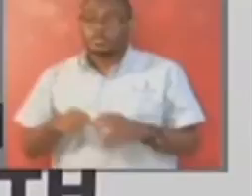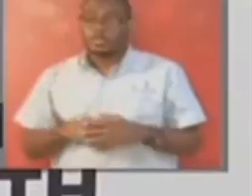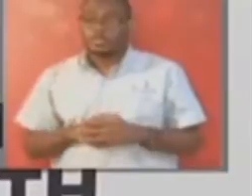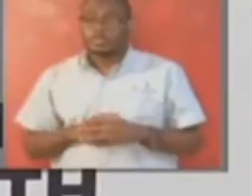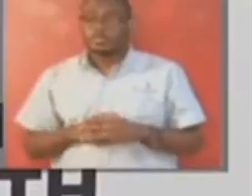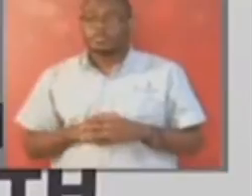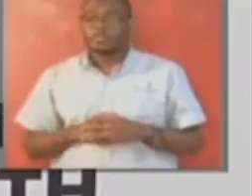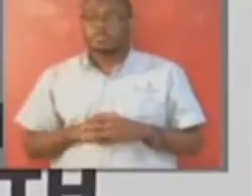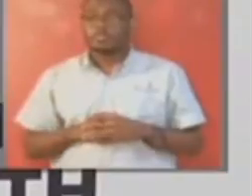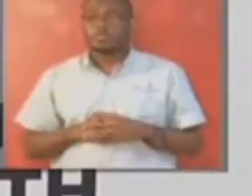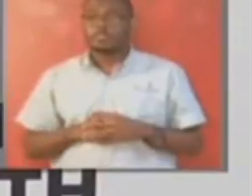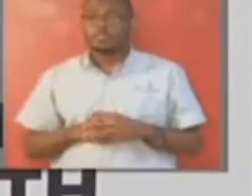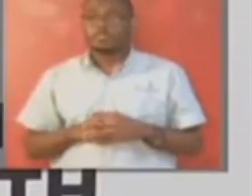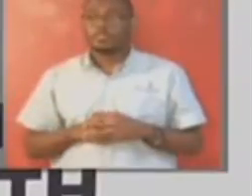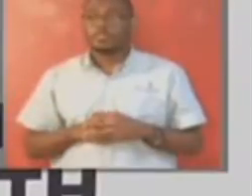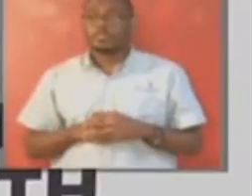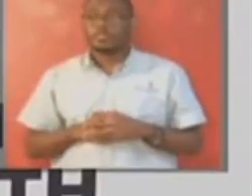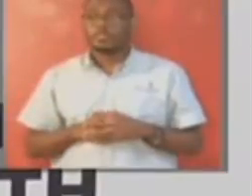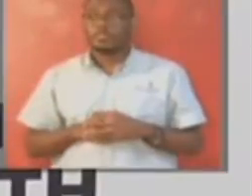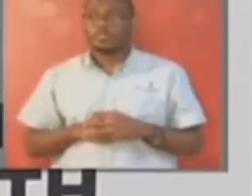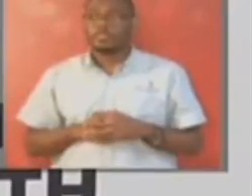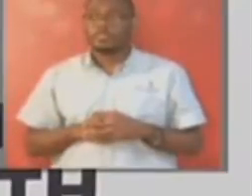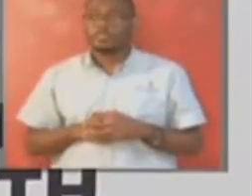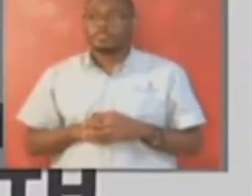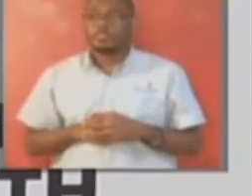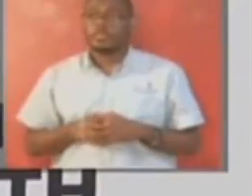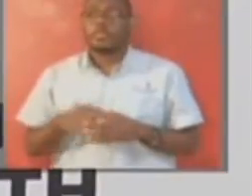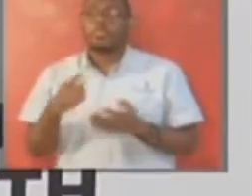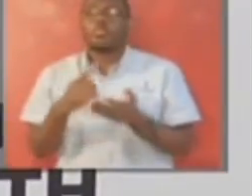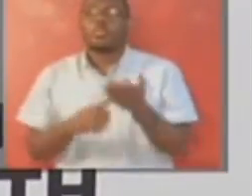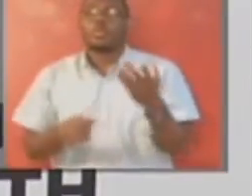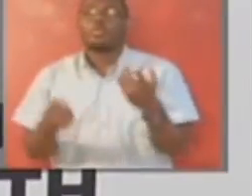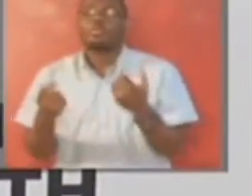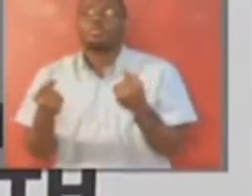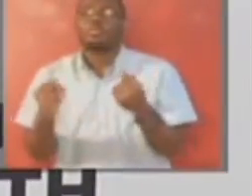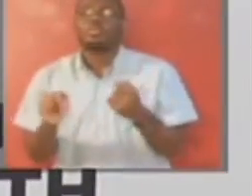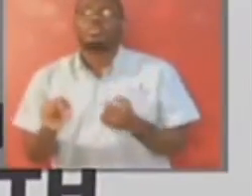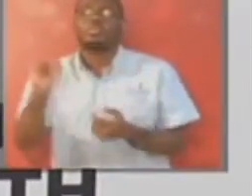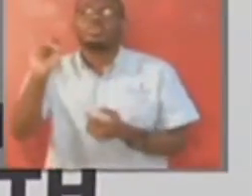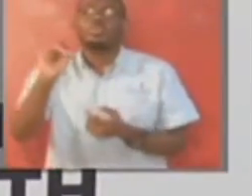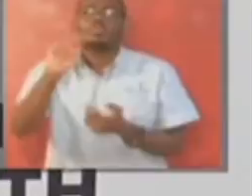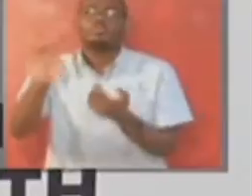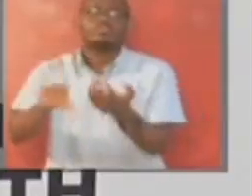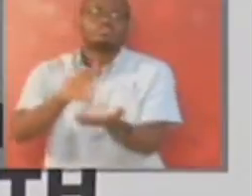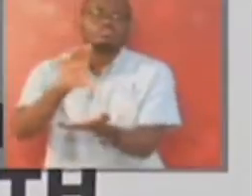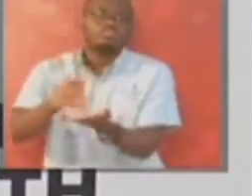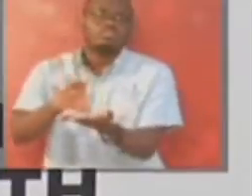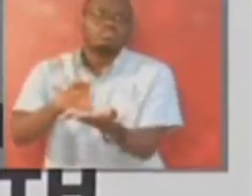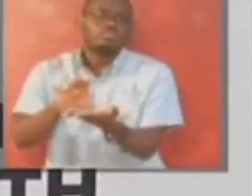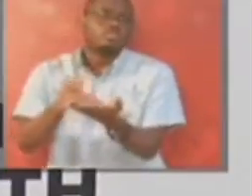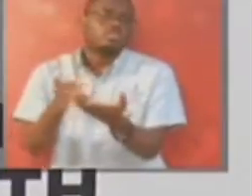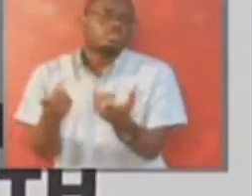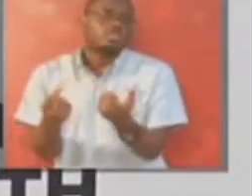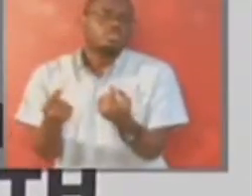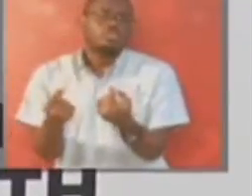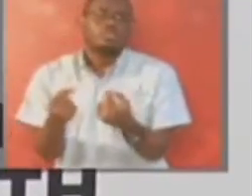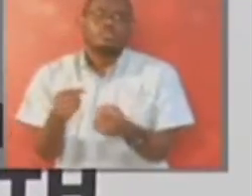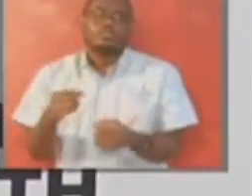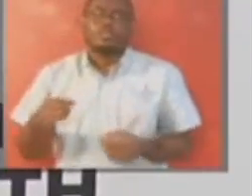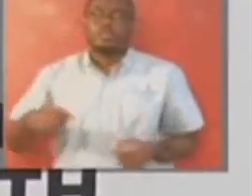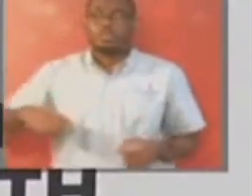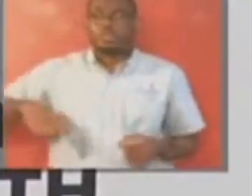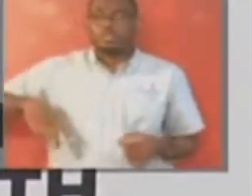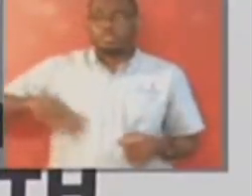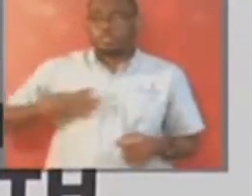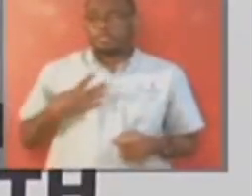But basically what we have done in North Central through the CEO of that particular region, so the Chief Executive Officer, Mr. Thomas,